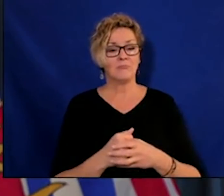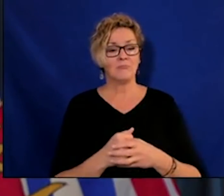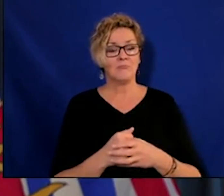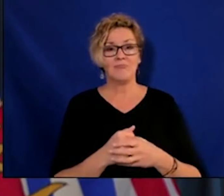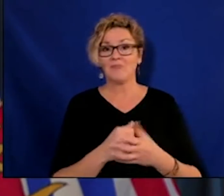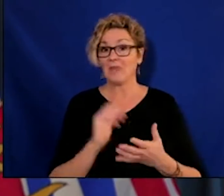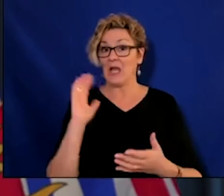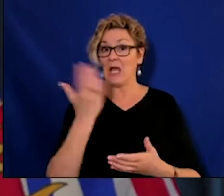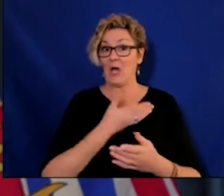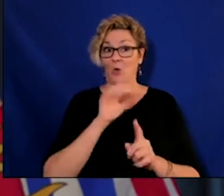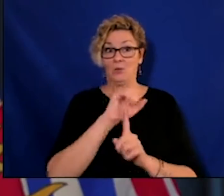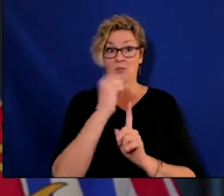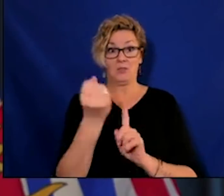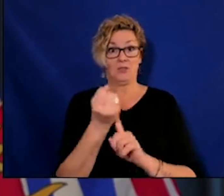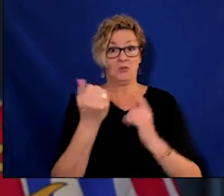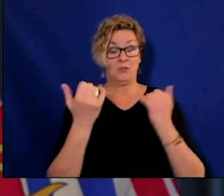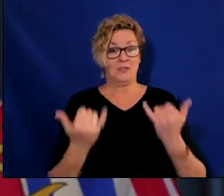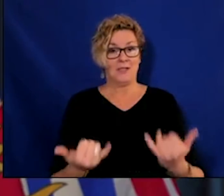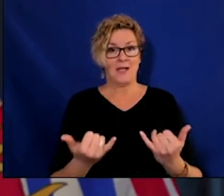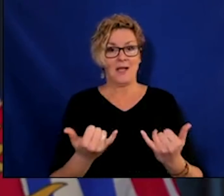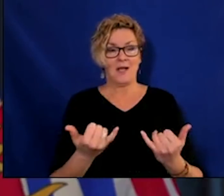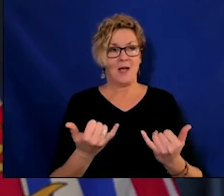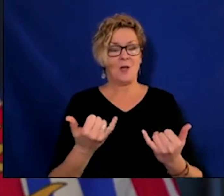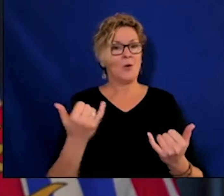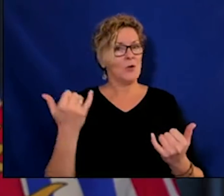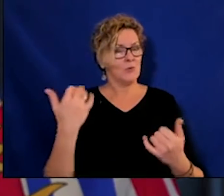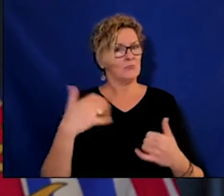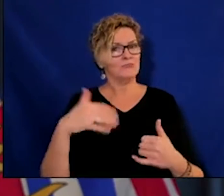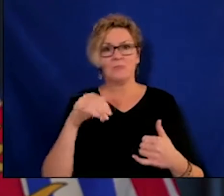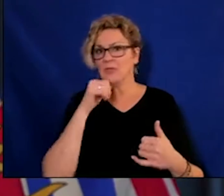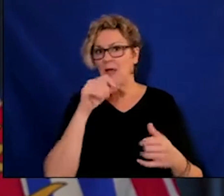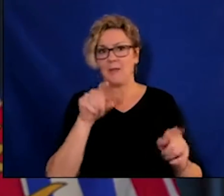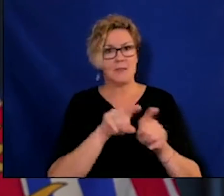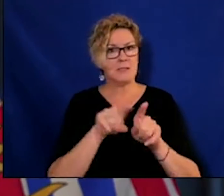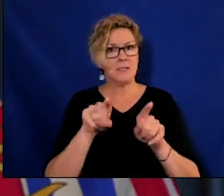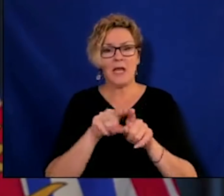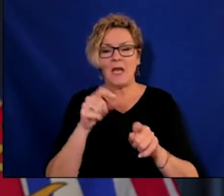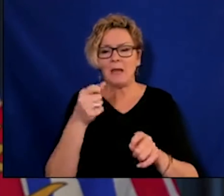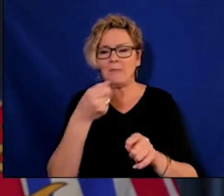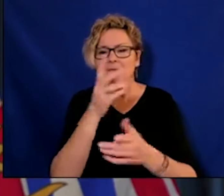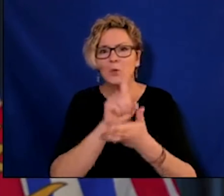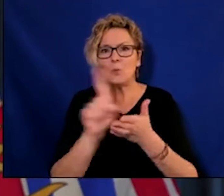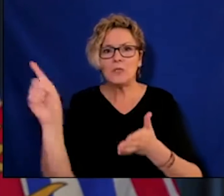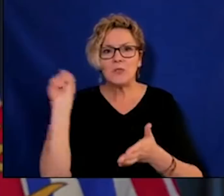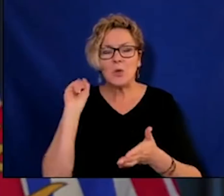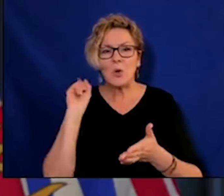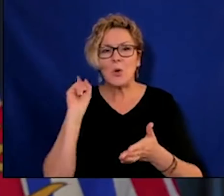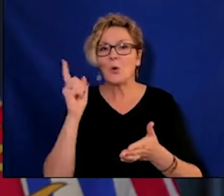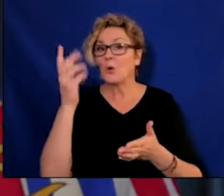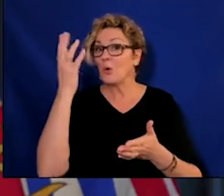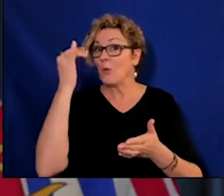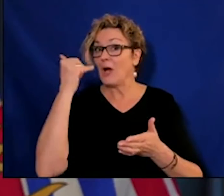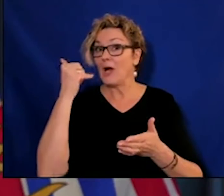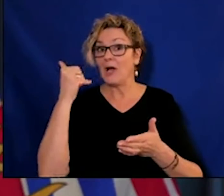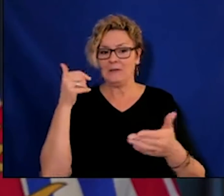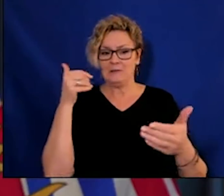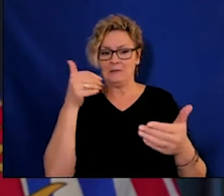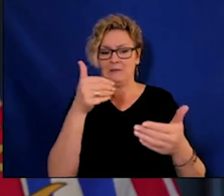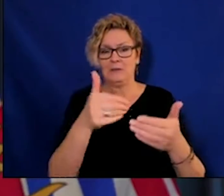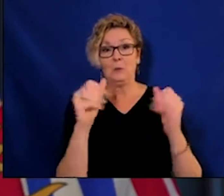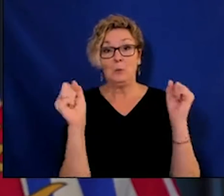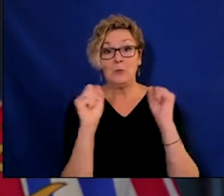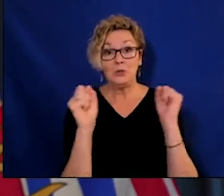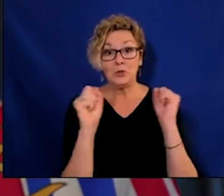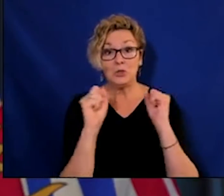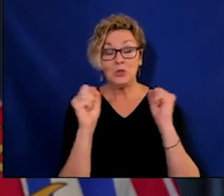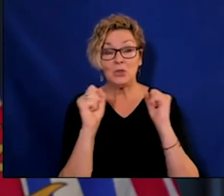few weeks ago. We've learned that as we've moved into winter, the virus spreads more easily. And we're seeing